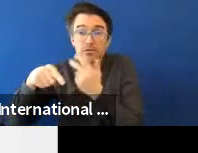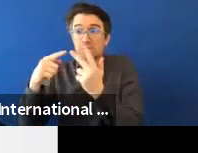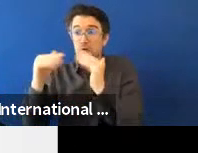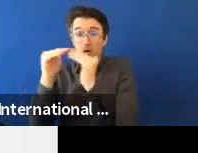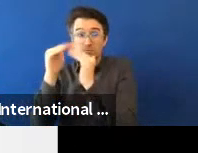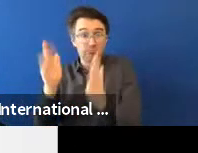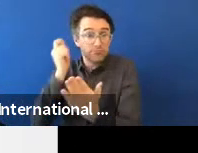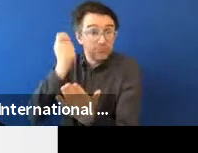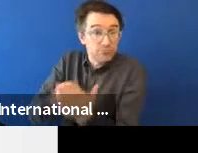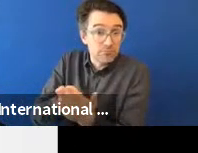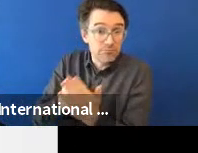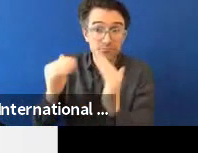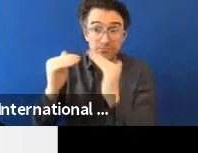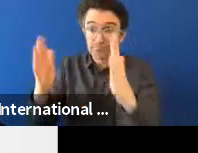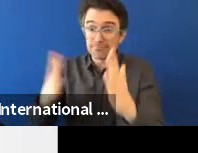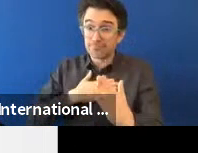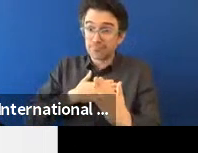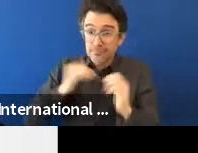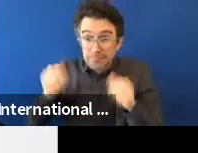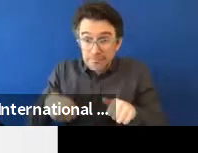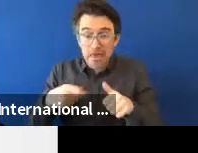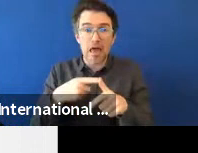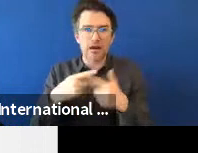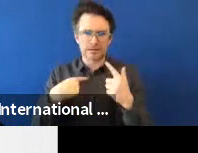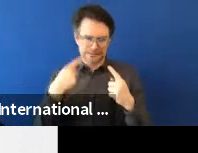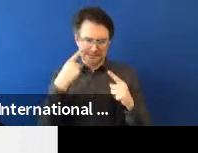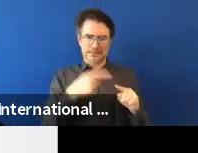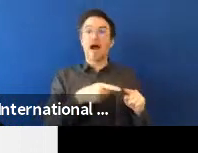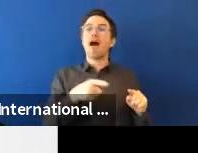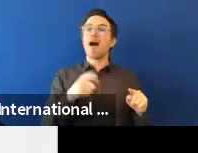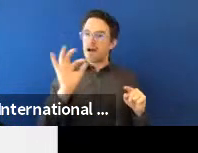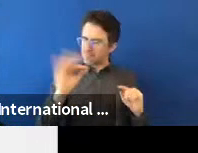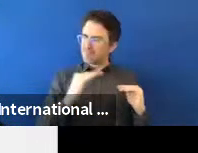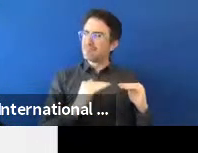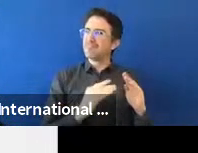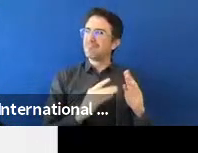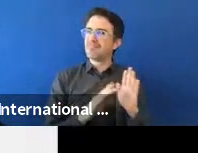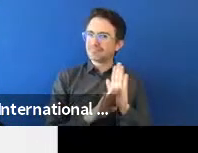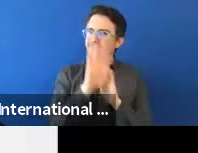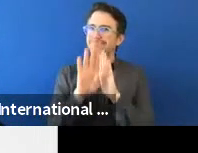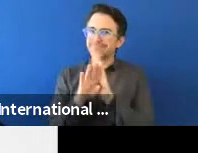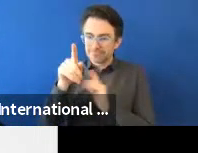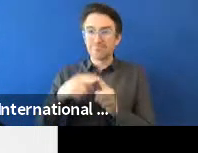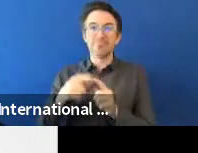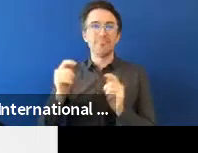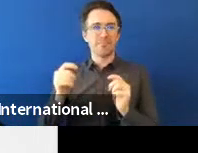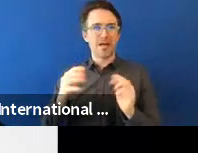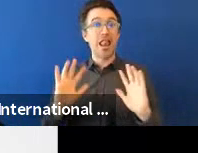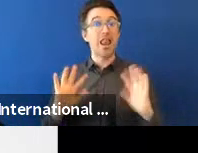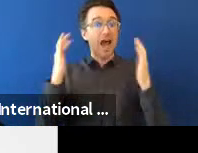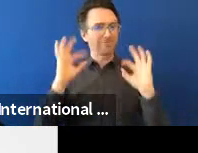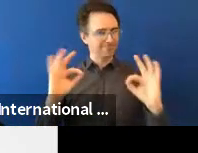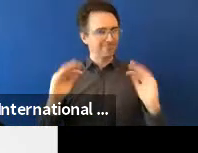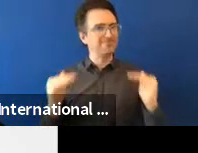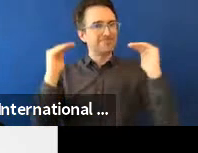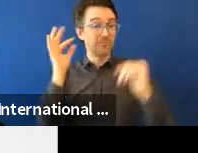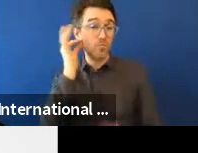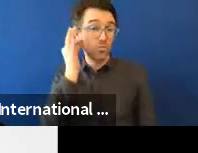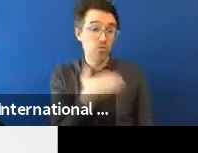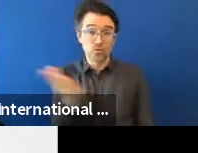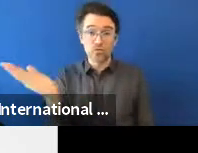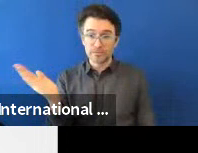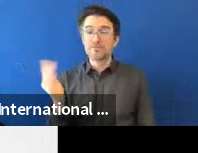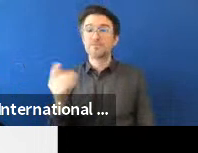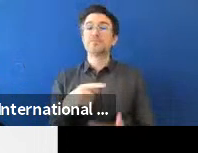has basically eliminated the gender difference in 9 years compulsory education. Furthermore, the number of